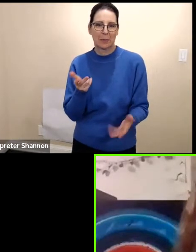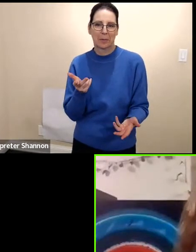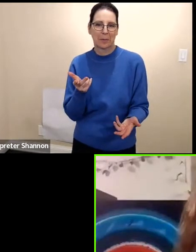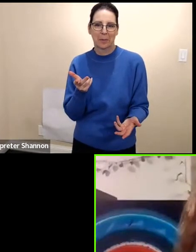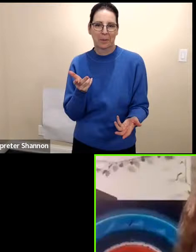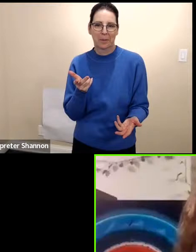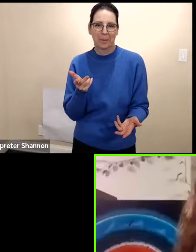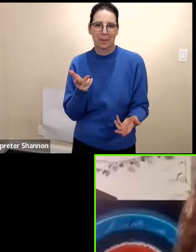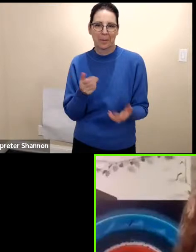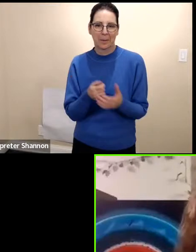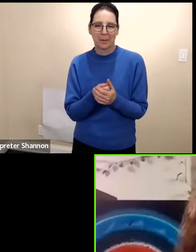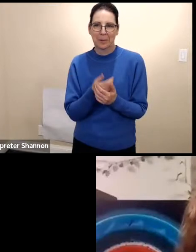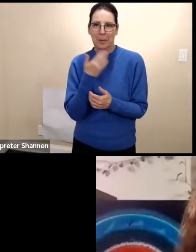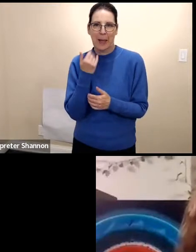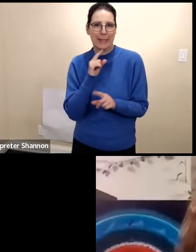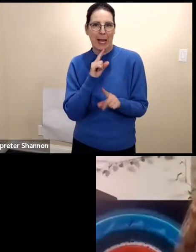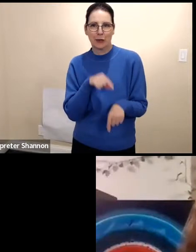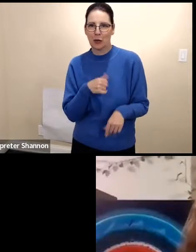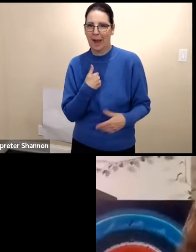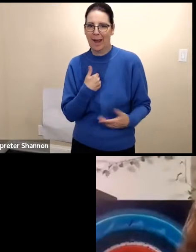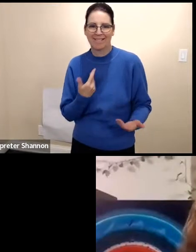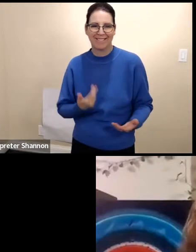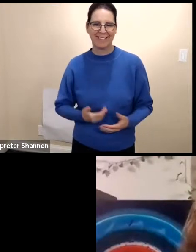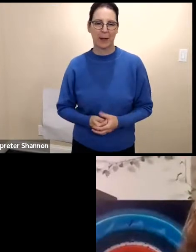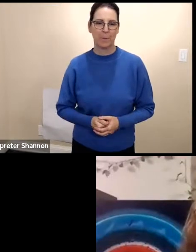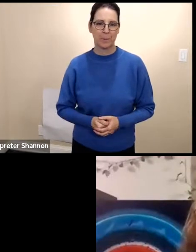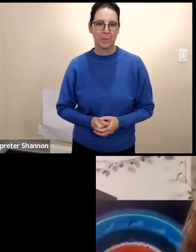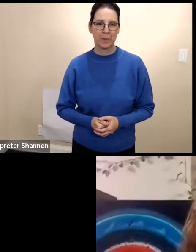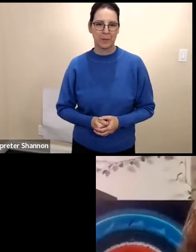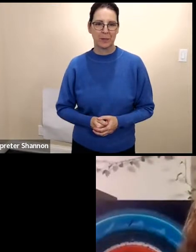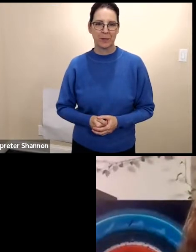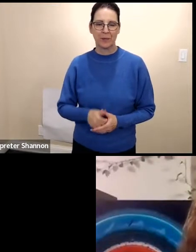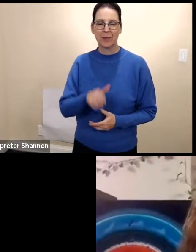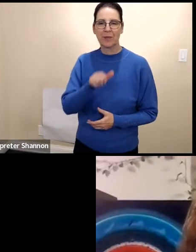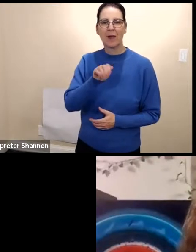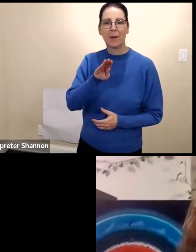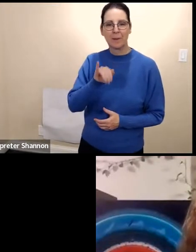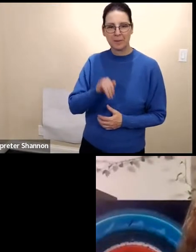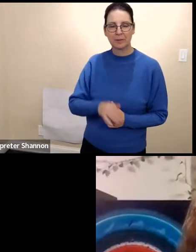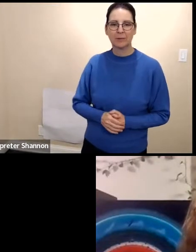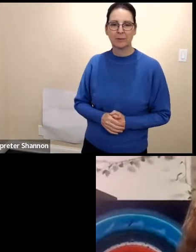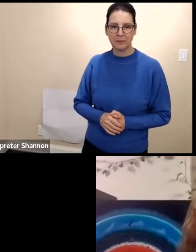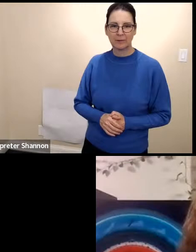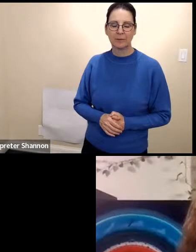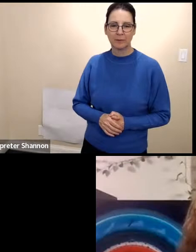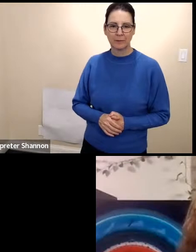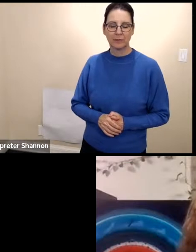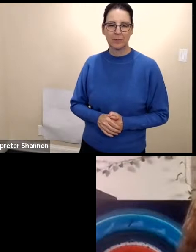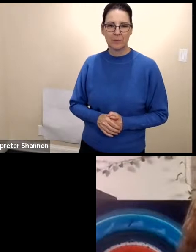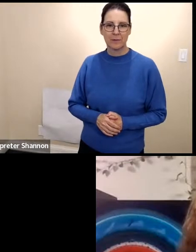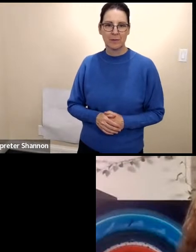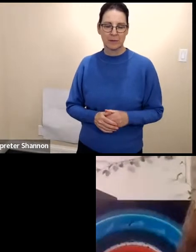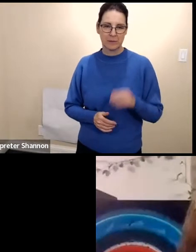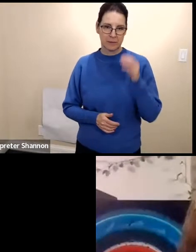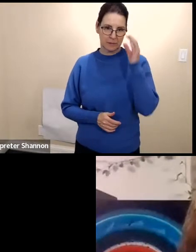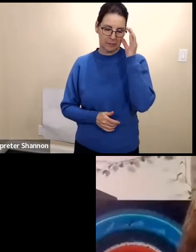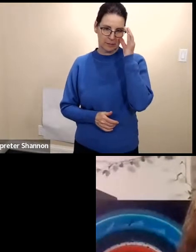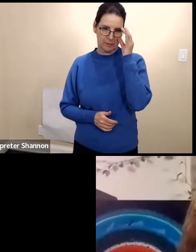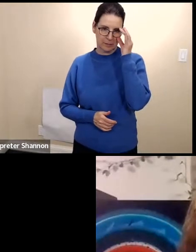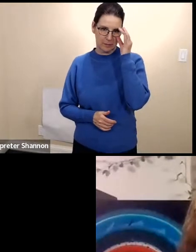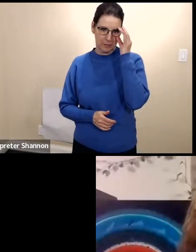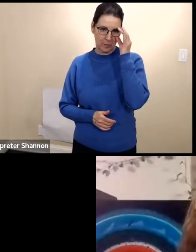the best I can do for that question but from an install perspective it's very heavily um